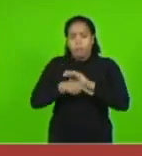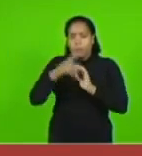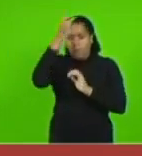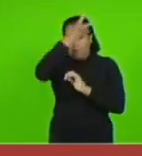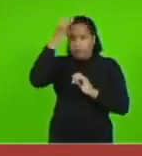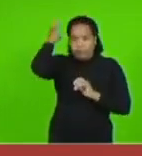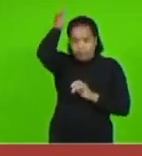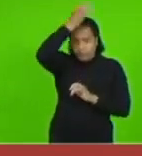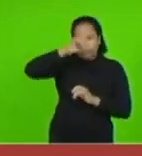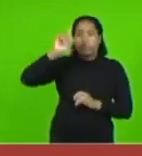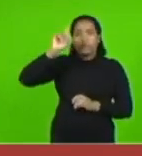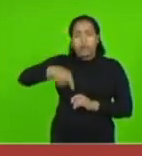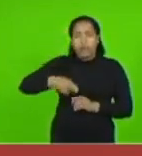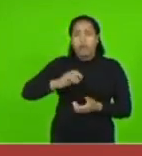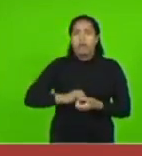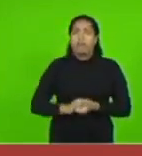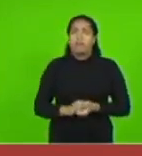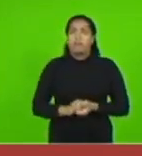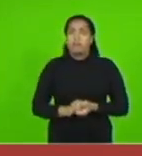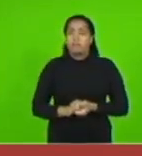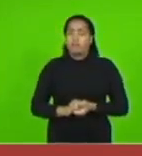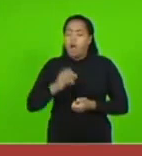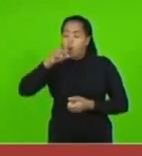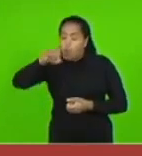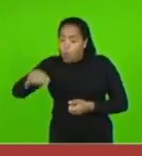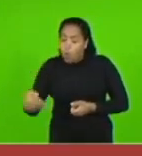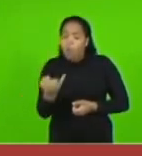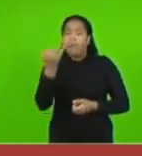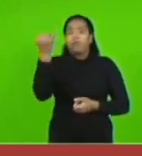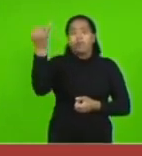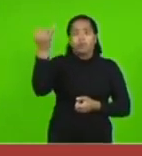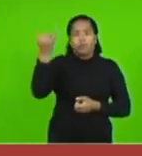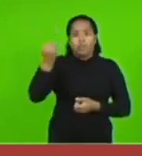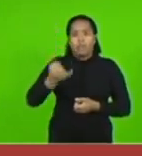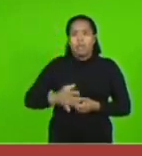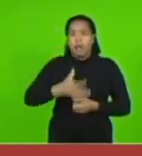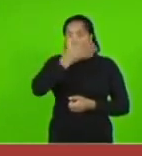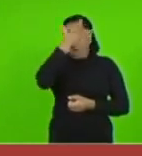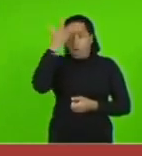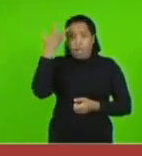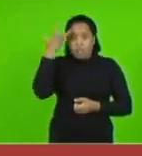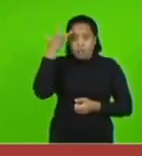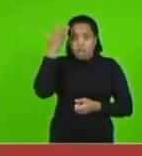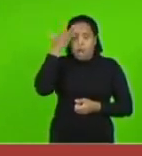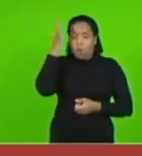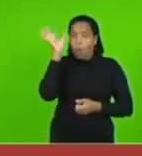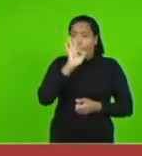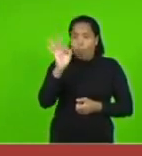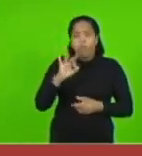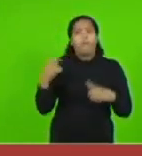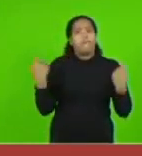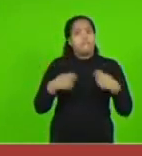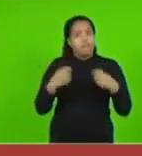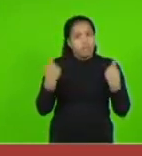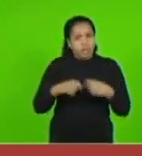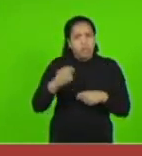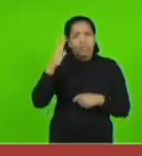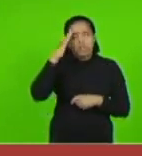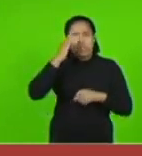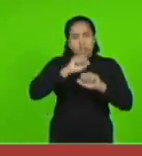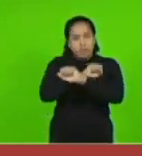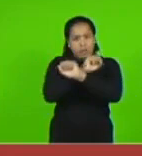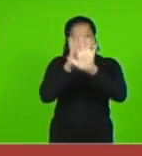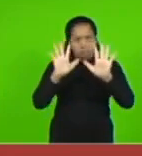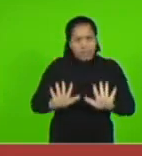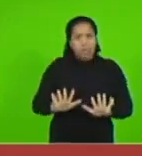of the Holy Spirit is this one. There's a big door, and there's a big opportunity. And the ones who haven't